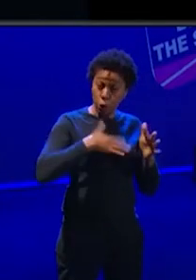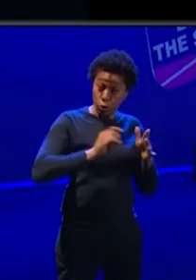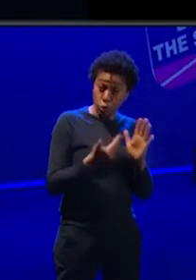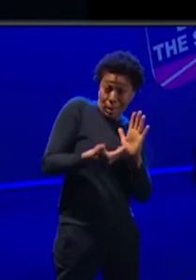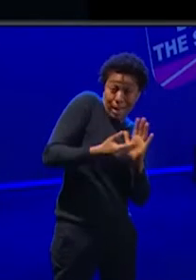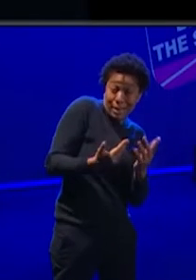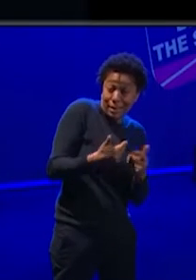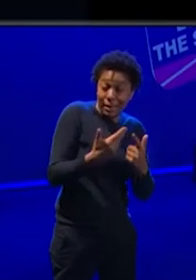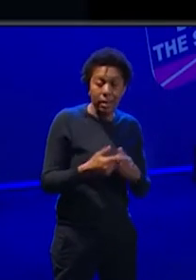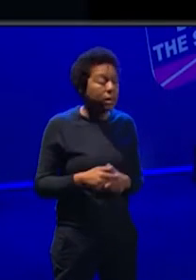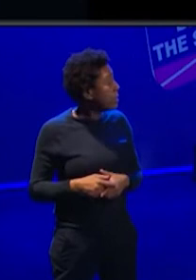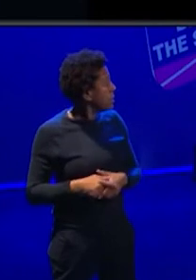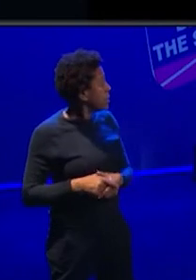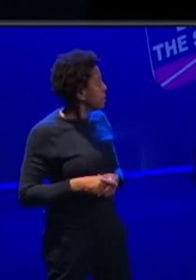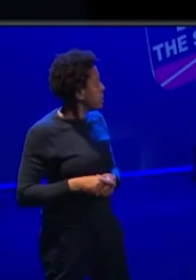Yeah, I think I want to like